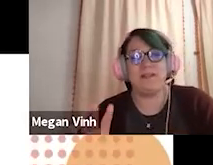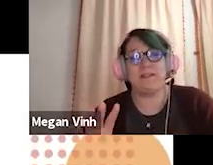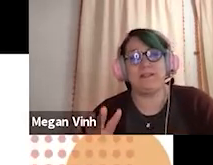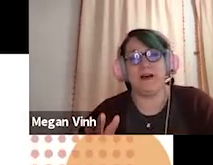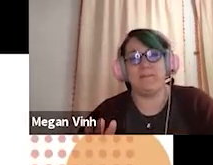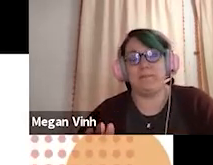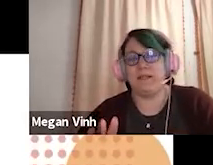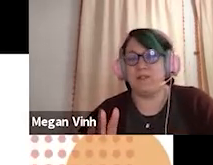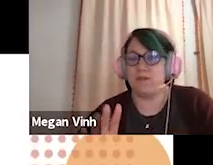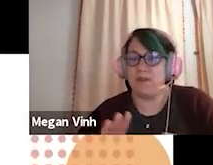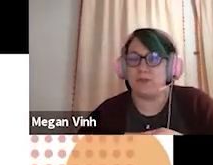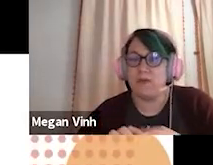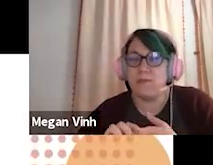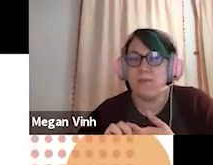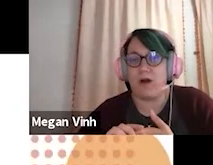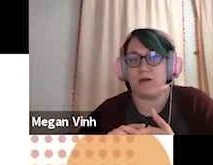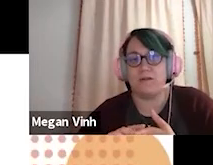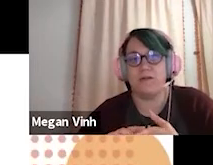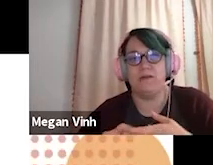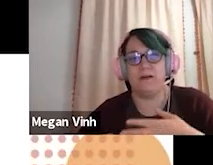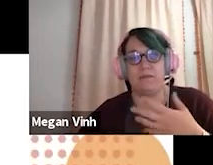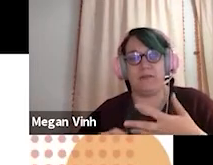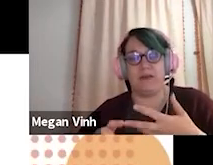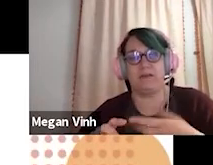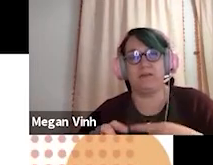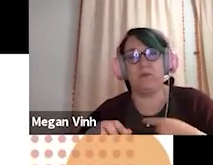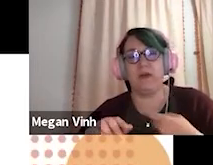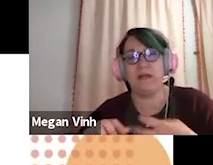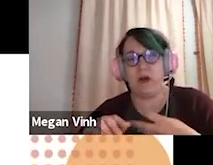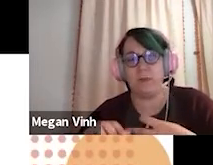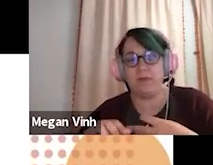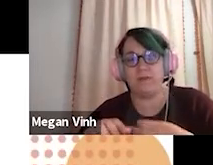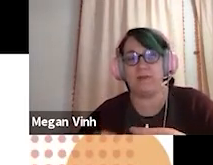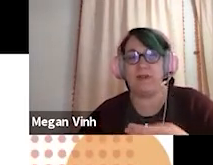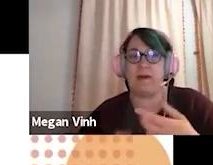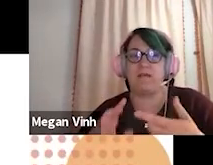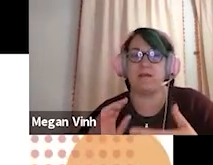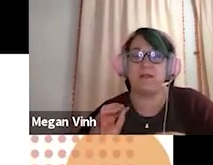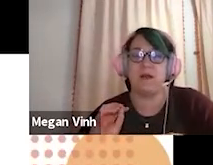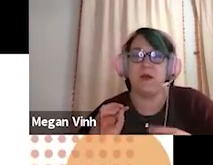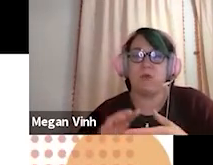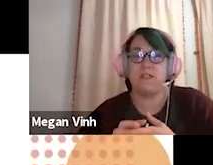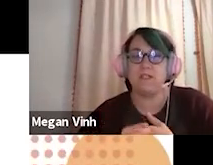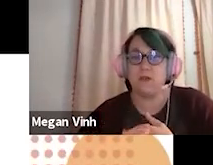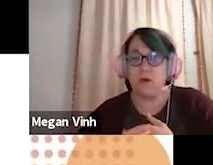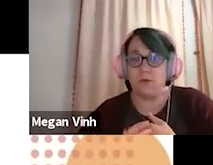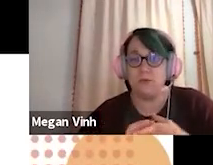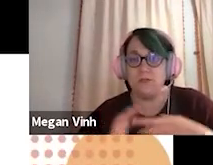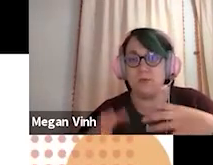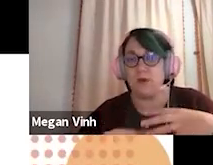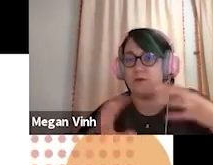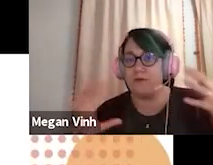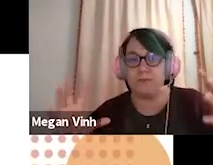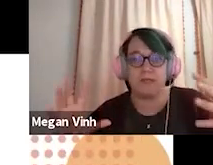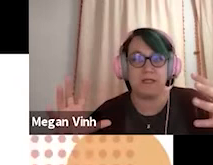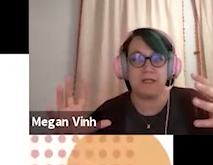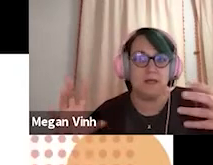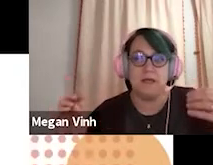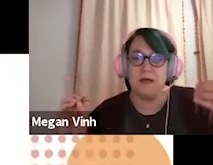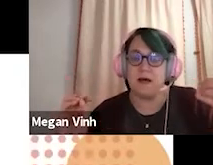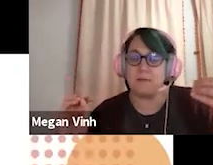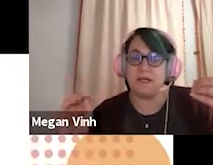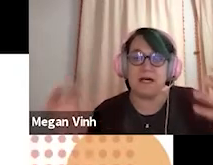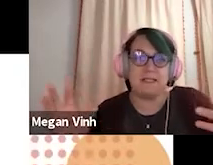what it is it's sort of a three-part thing. So what it helps us to think about is what's the goal? So what are those